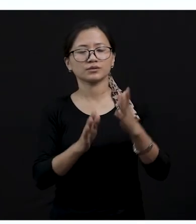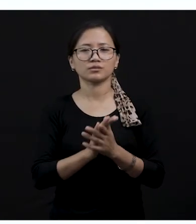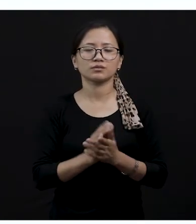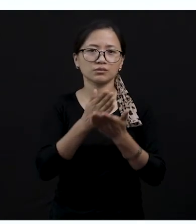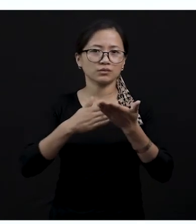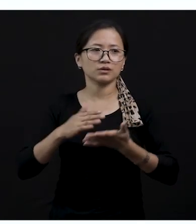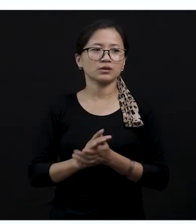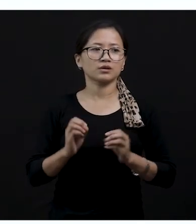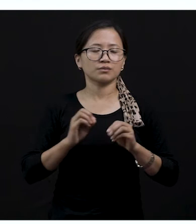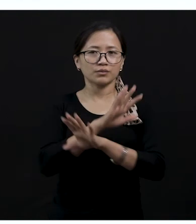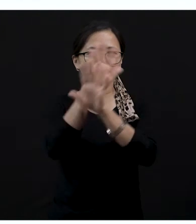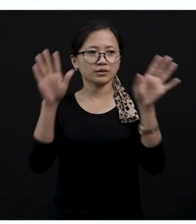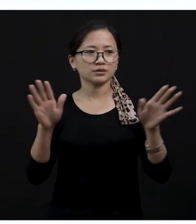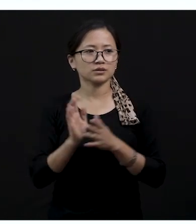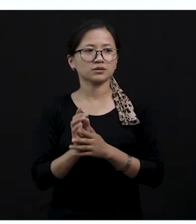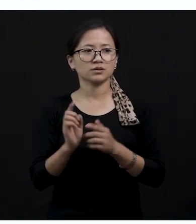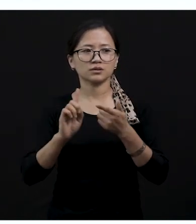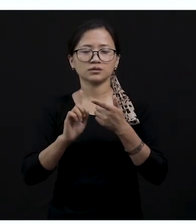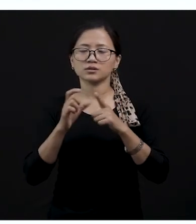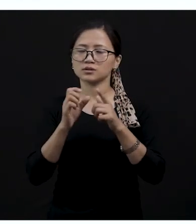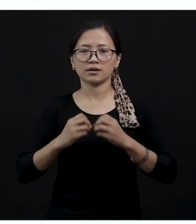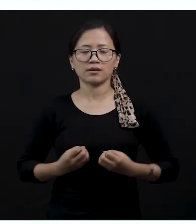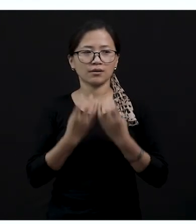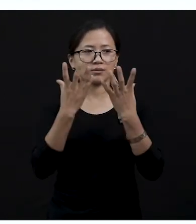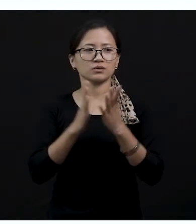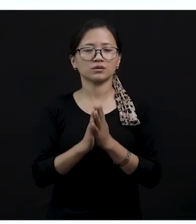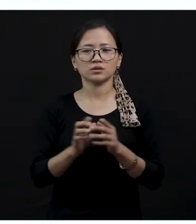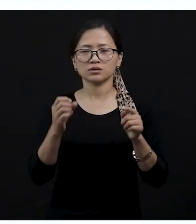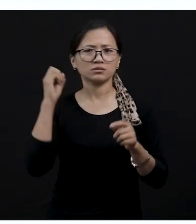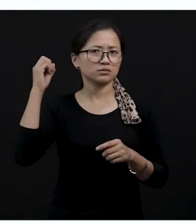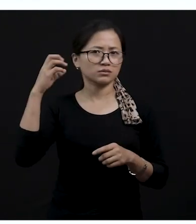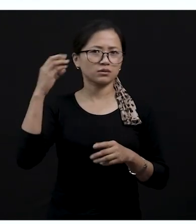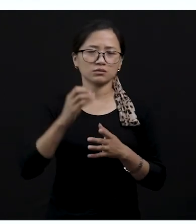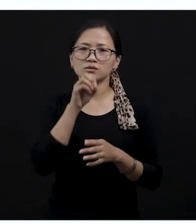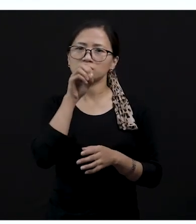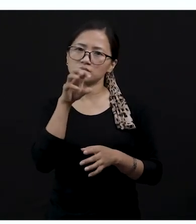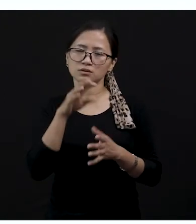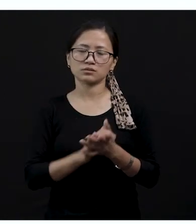okay? Bright delight. It rhymes, right? It sounds similar. So deal